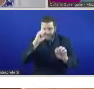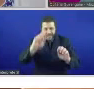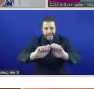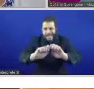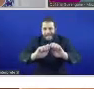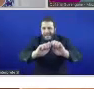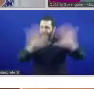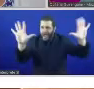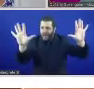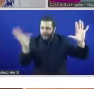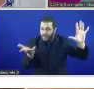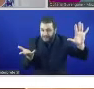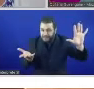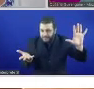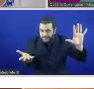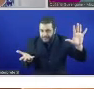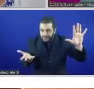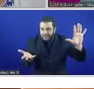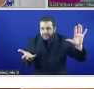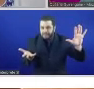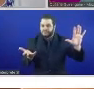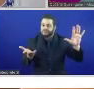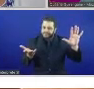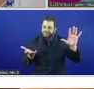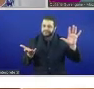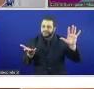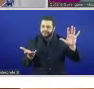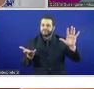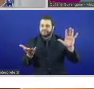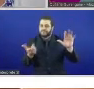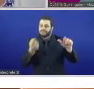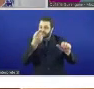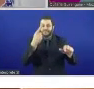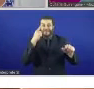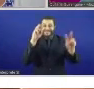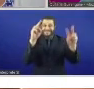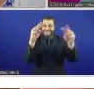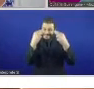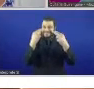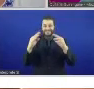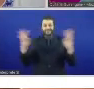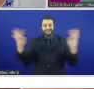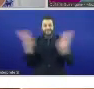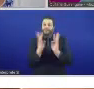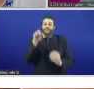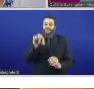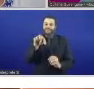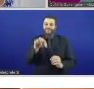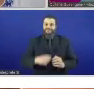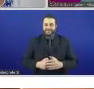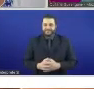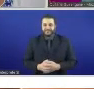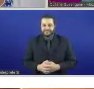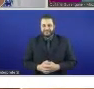is quite easy to say, but it's quite difficult, and we need to be with each other, and we are part of the same puzzle. We complete each